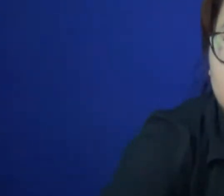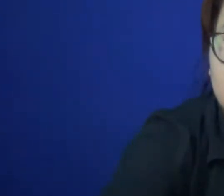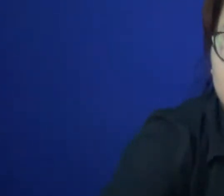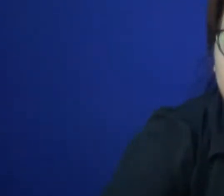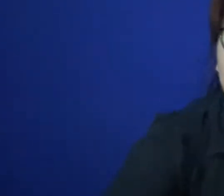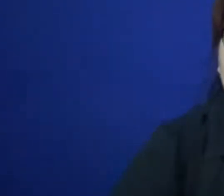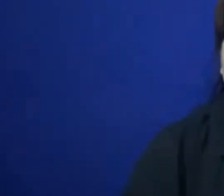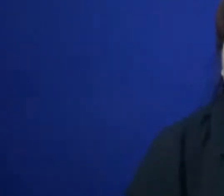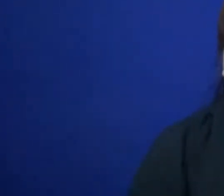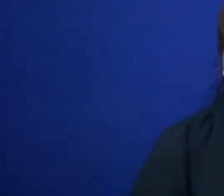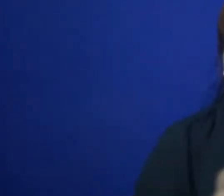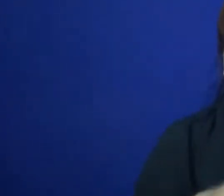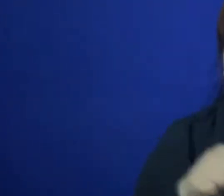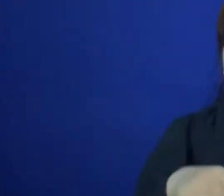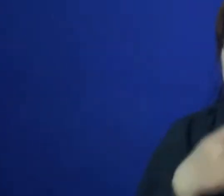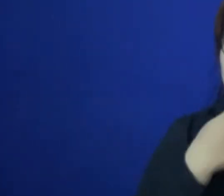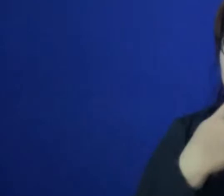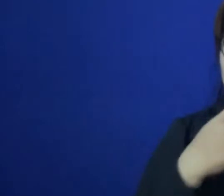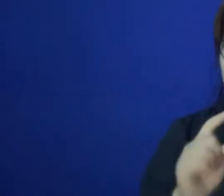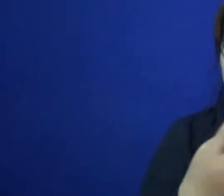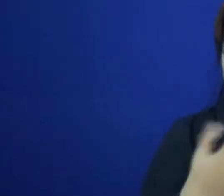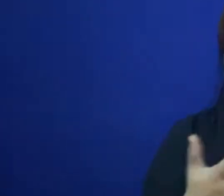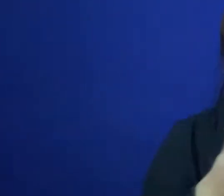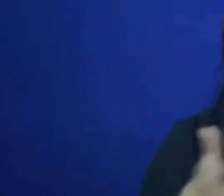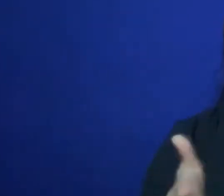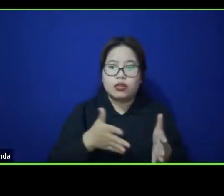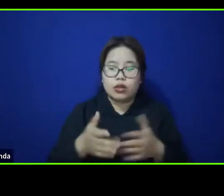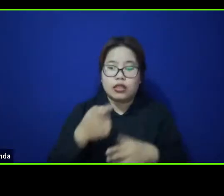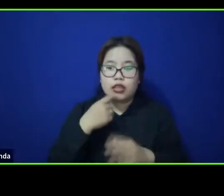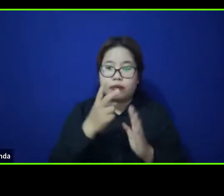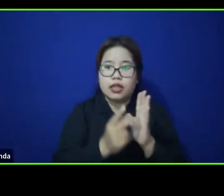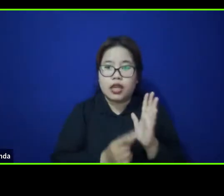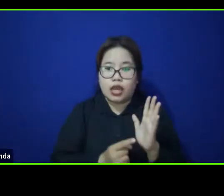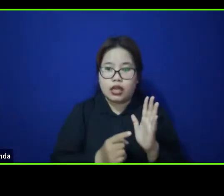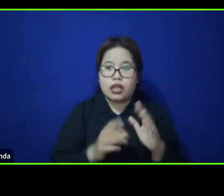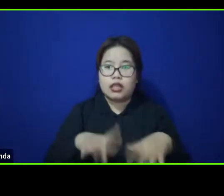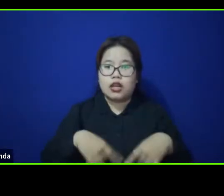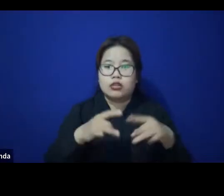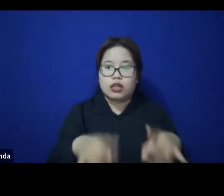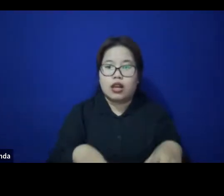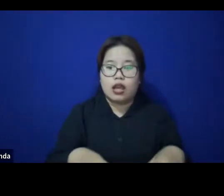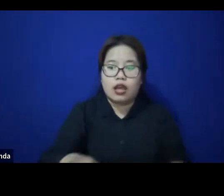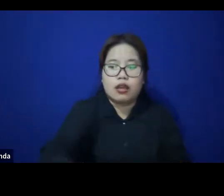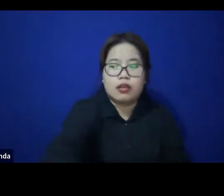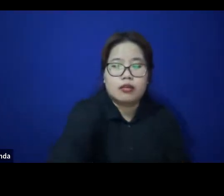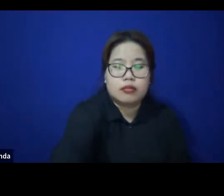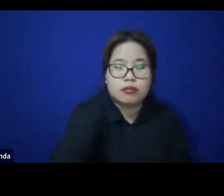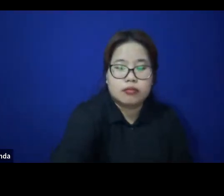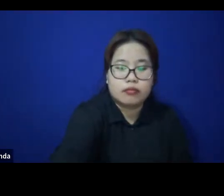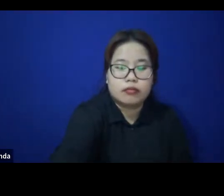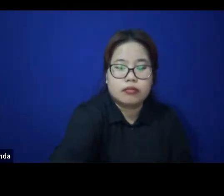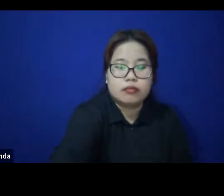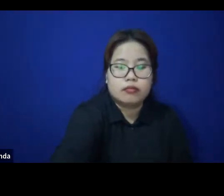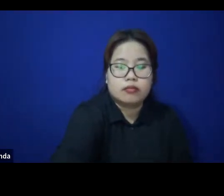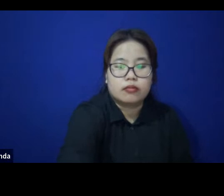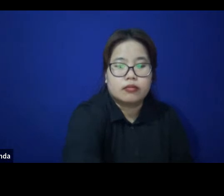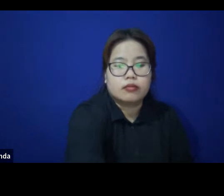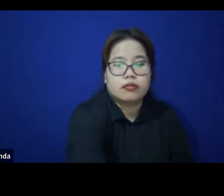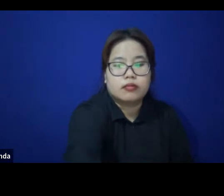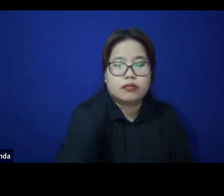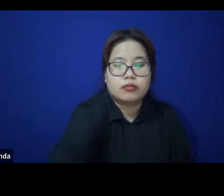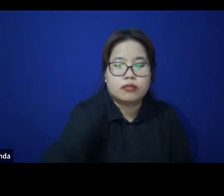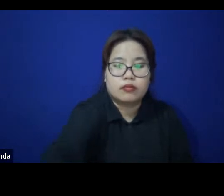around funding in Australia, but the fundamental reason the case did not succeed